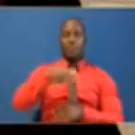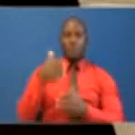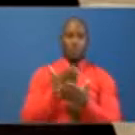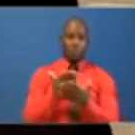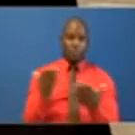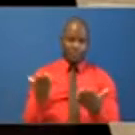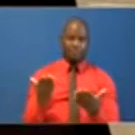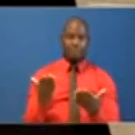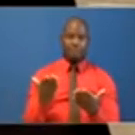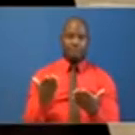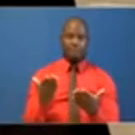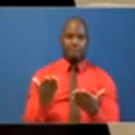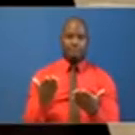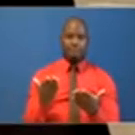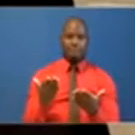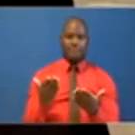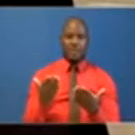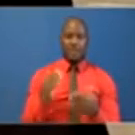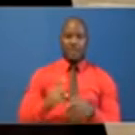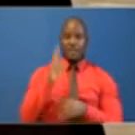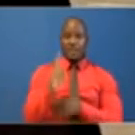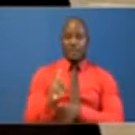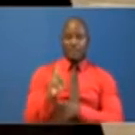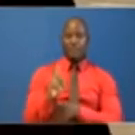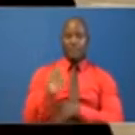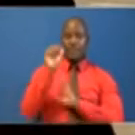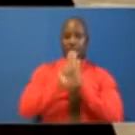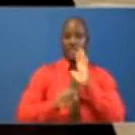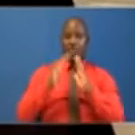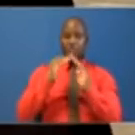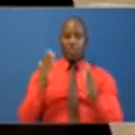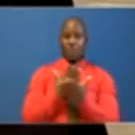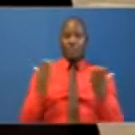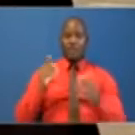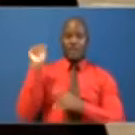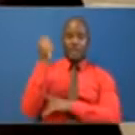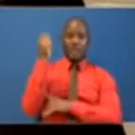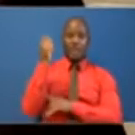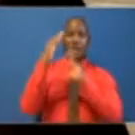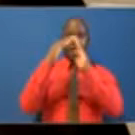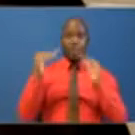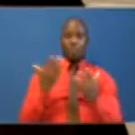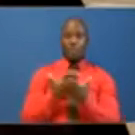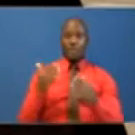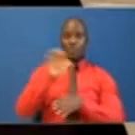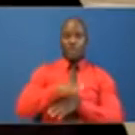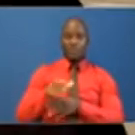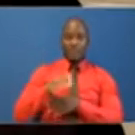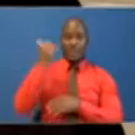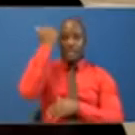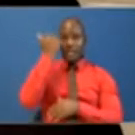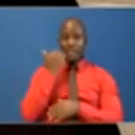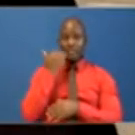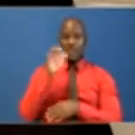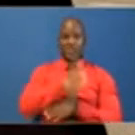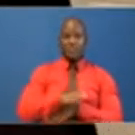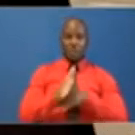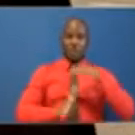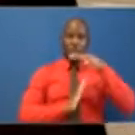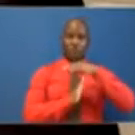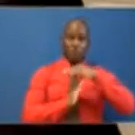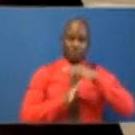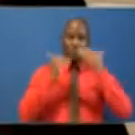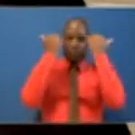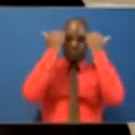where the executive sits that state house this is where harambe house is this is where the judiciary is the headquarters of the